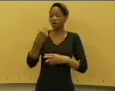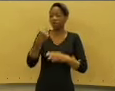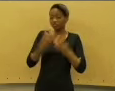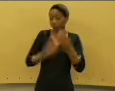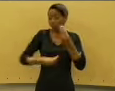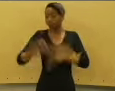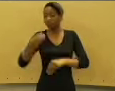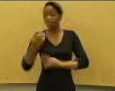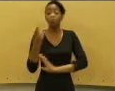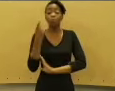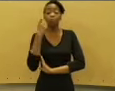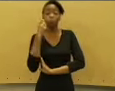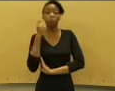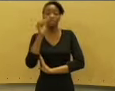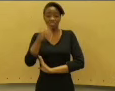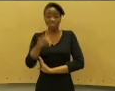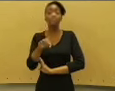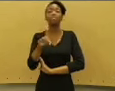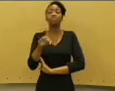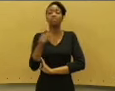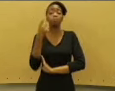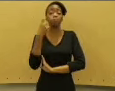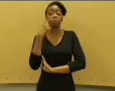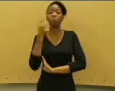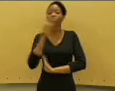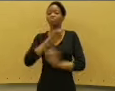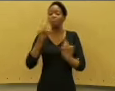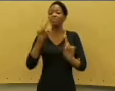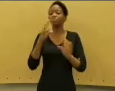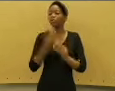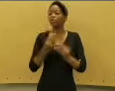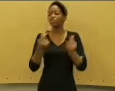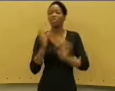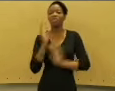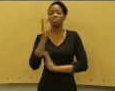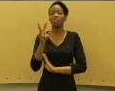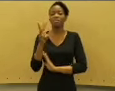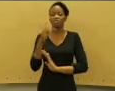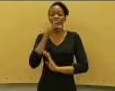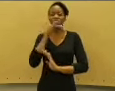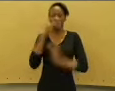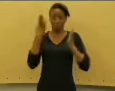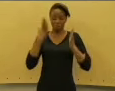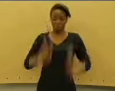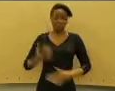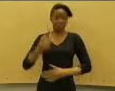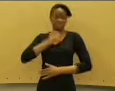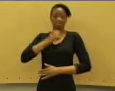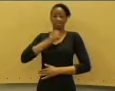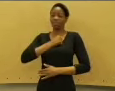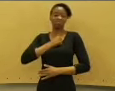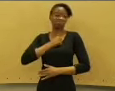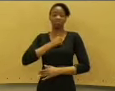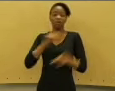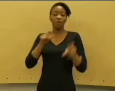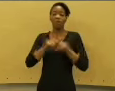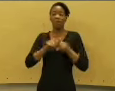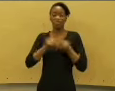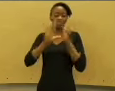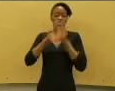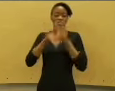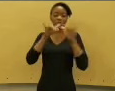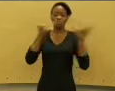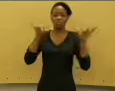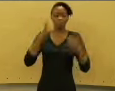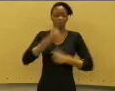fall pregnant a few times, but we'll handle it. So our bodies don't belong to us, and disabled women don't belong to themselves. So